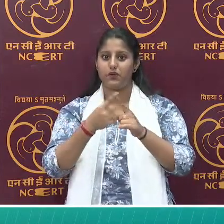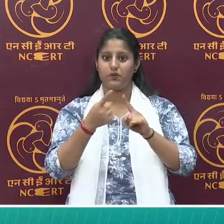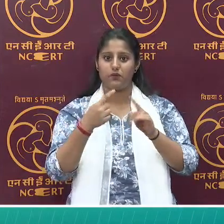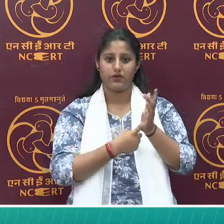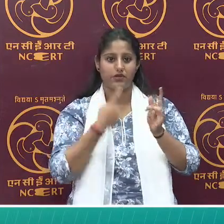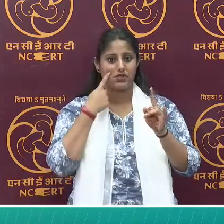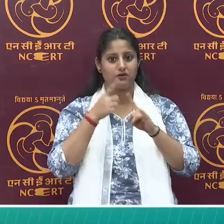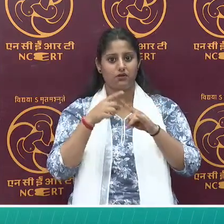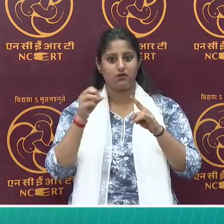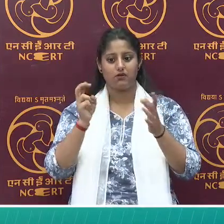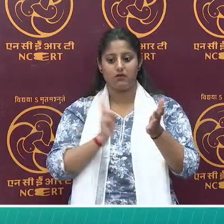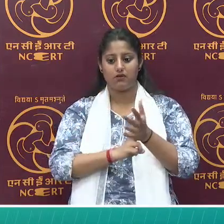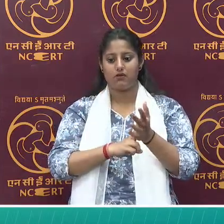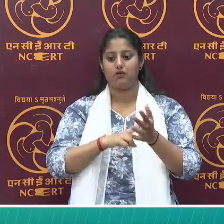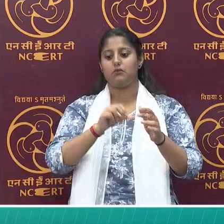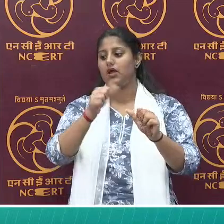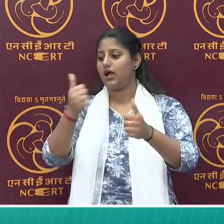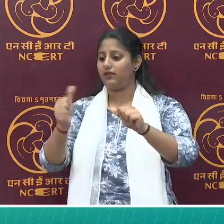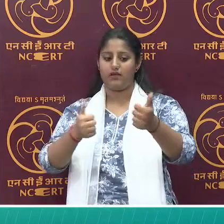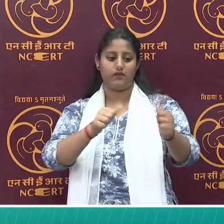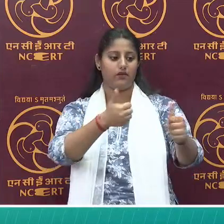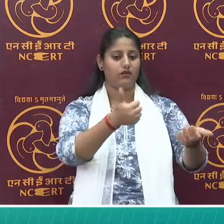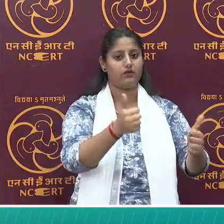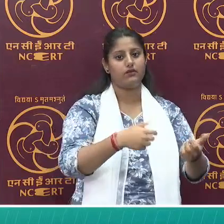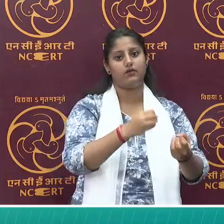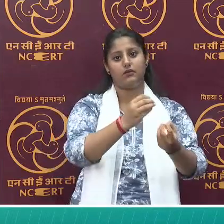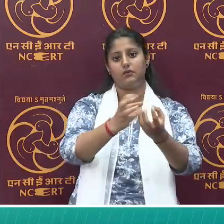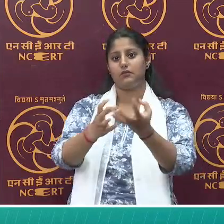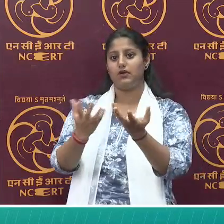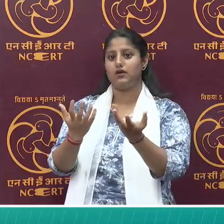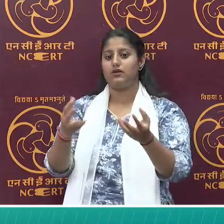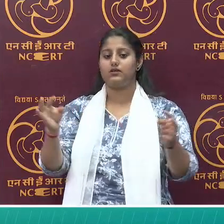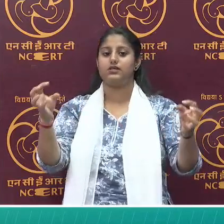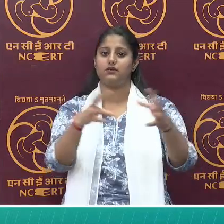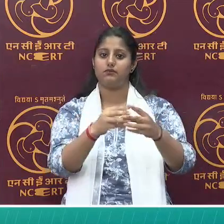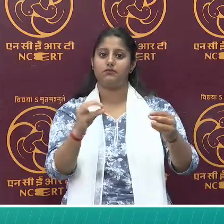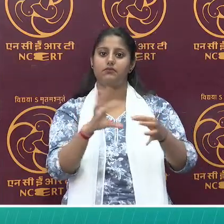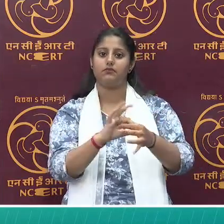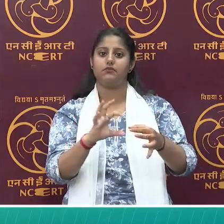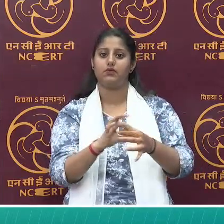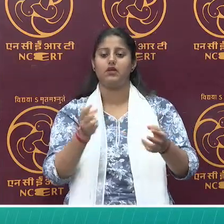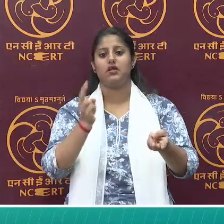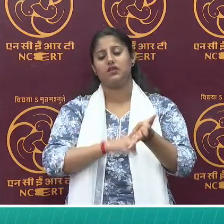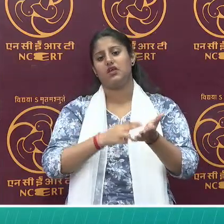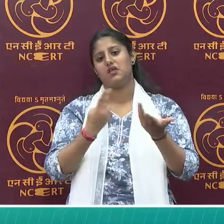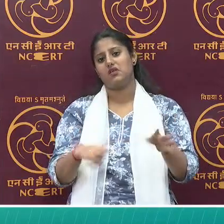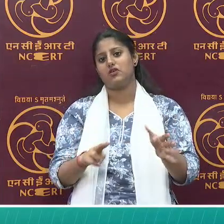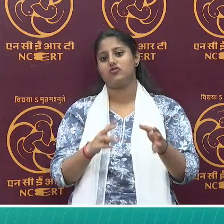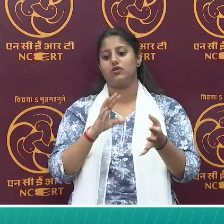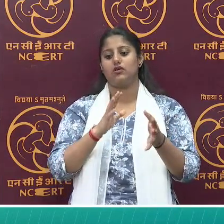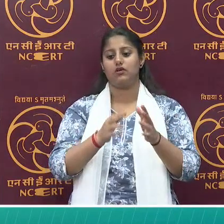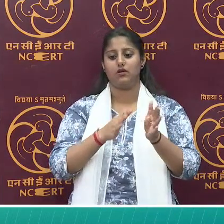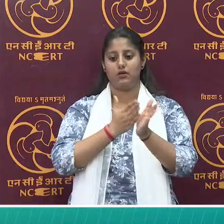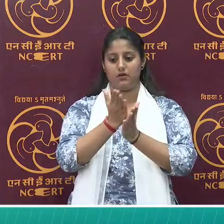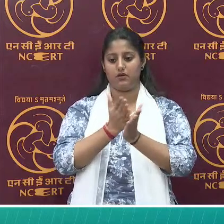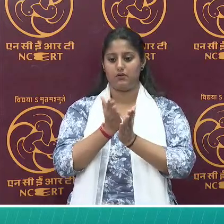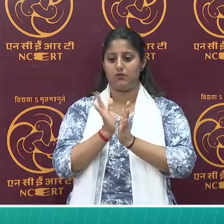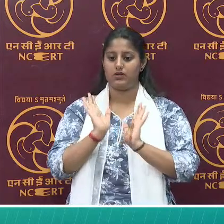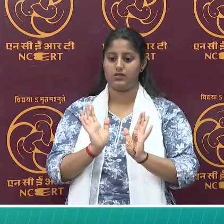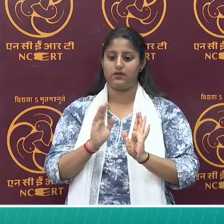the other plant that we are growing. So these are the natural methods. Now further we have